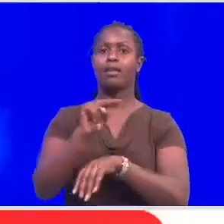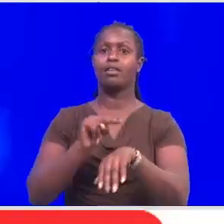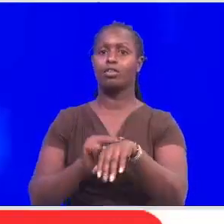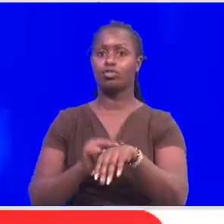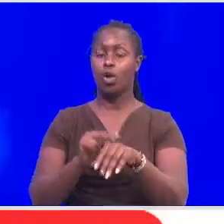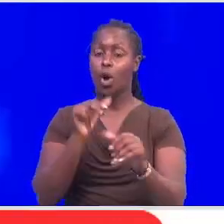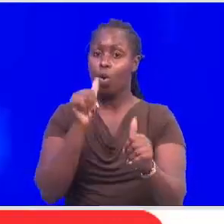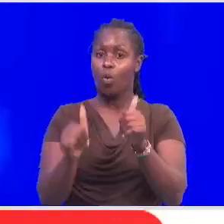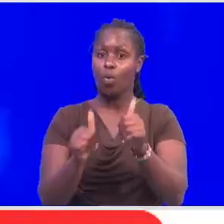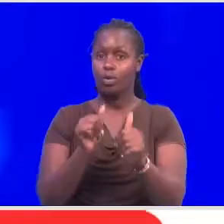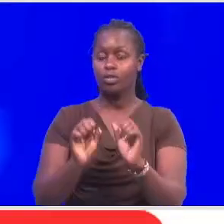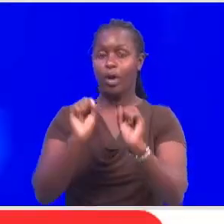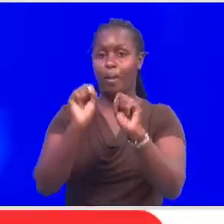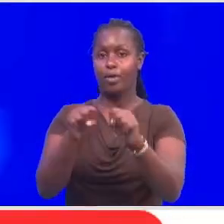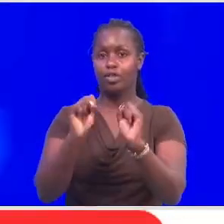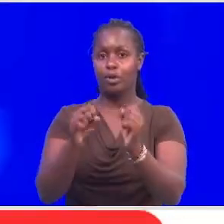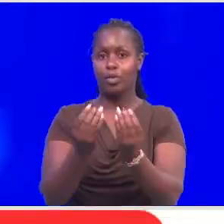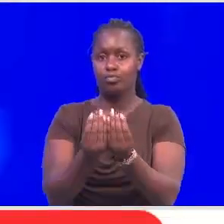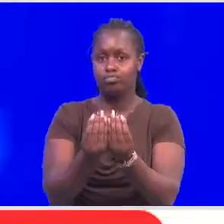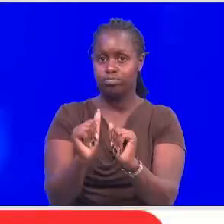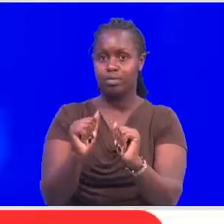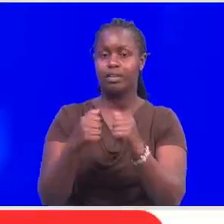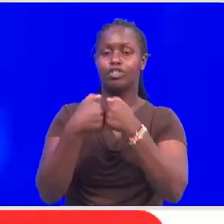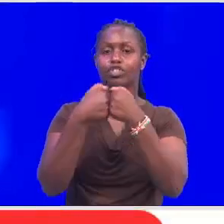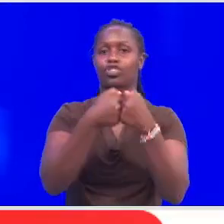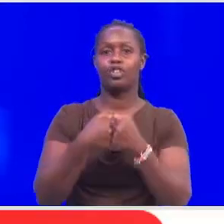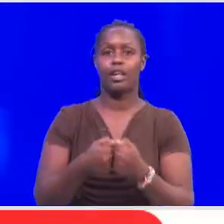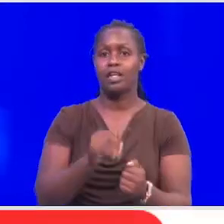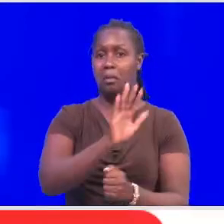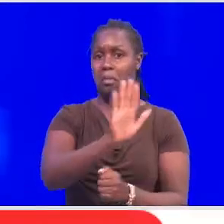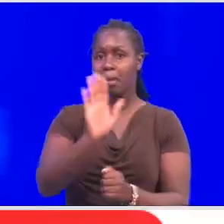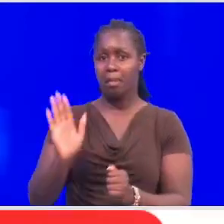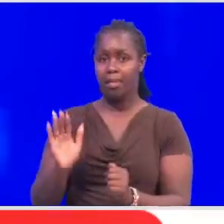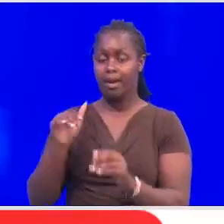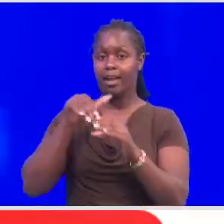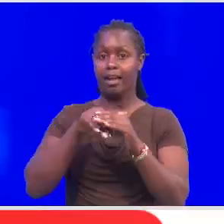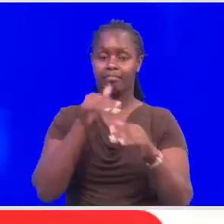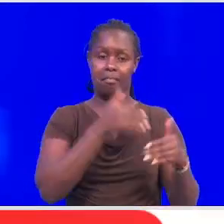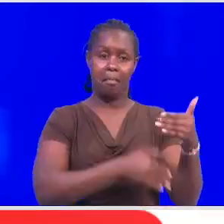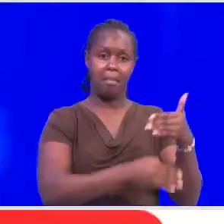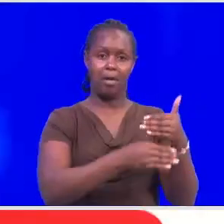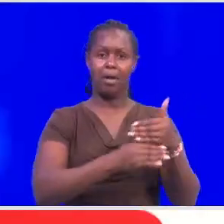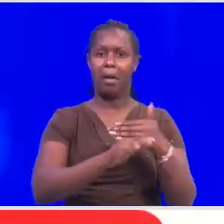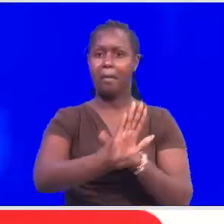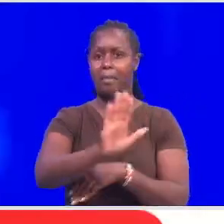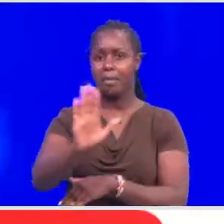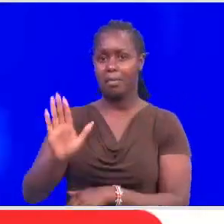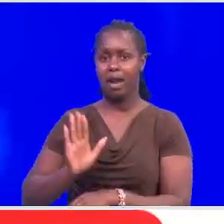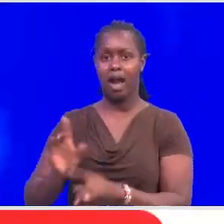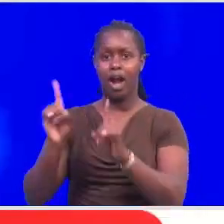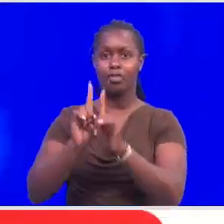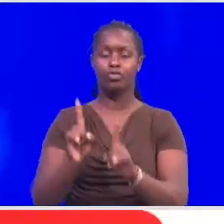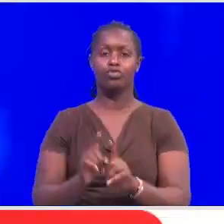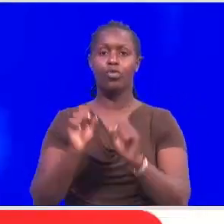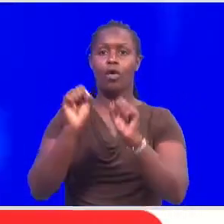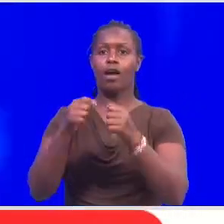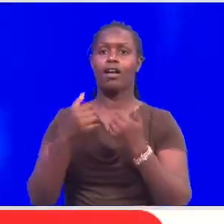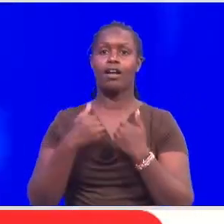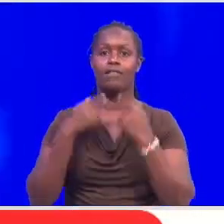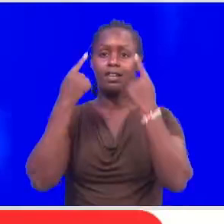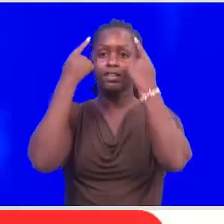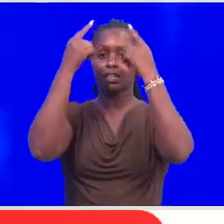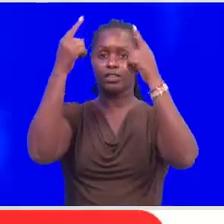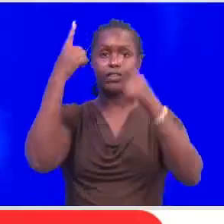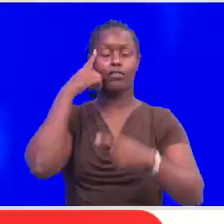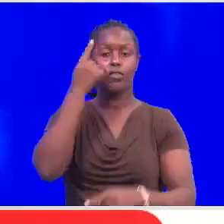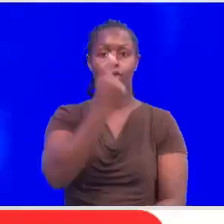that can overcome its own challenges or challenges within its boundaries and can bring prosperity to each one of